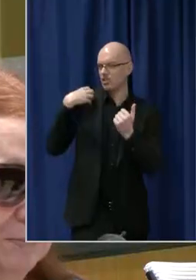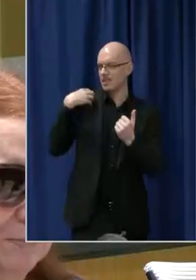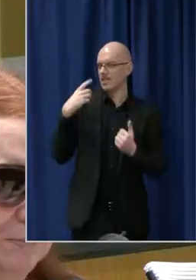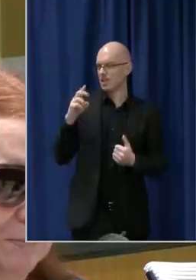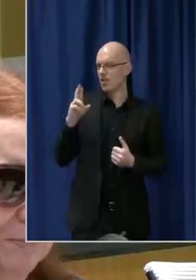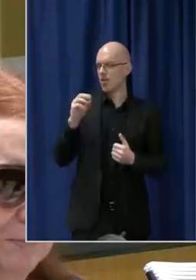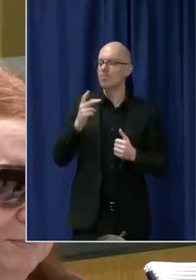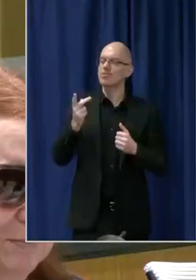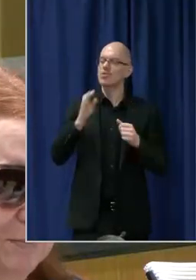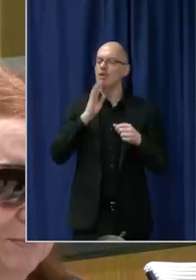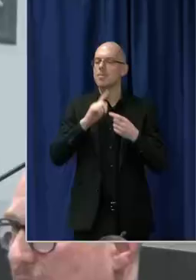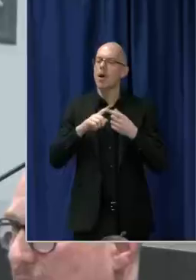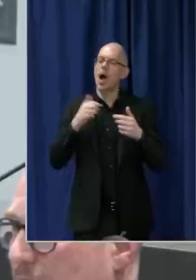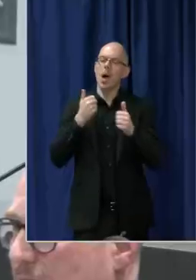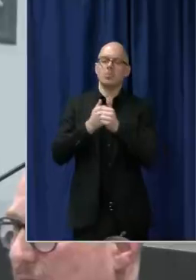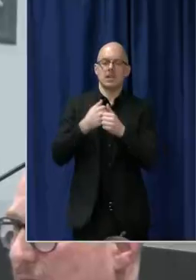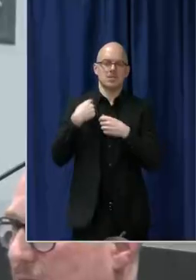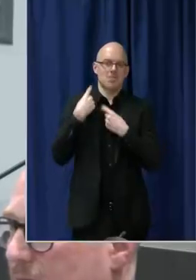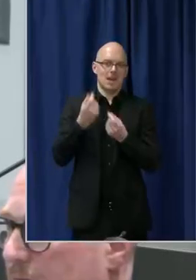months.